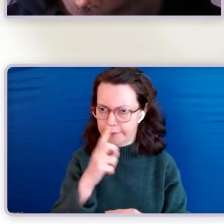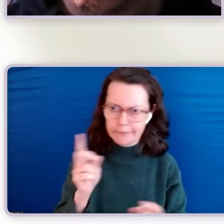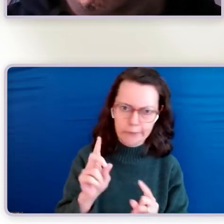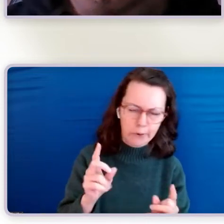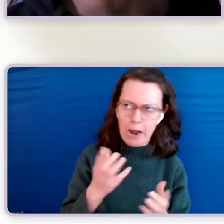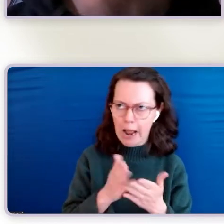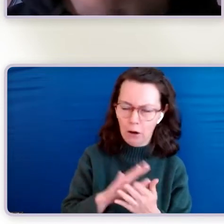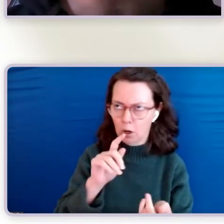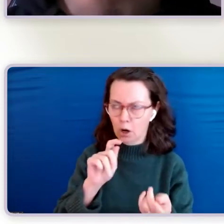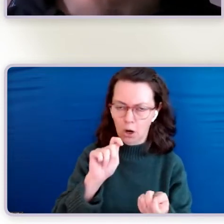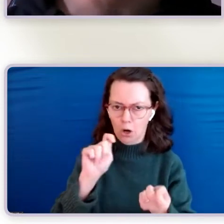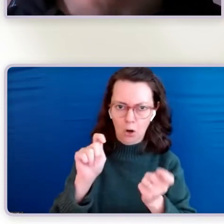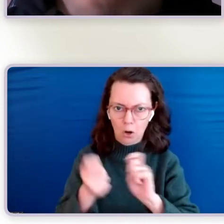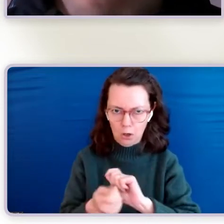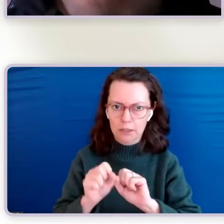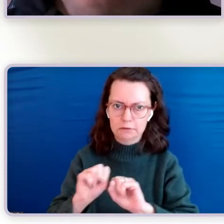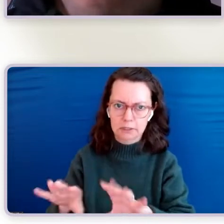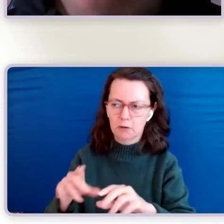your ideas for that?